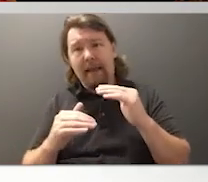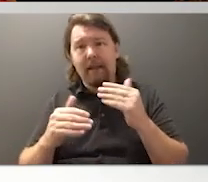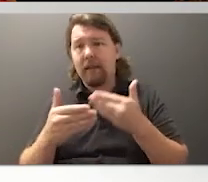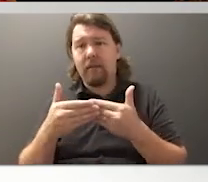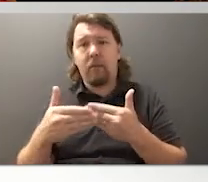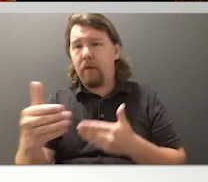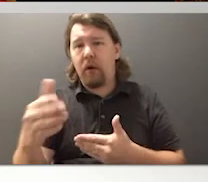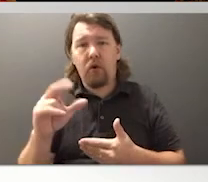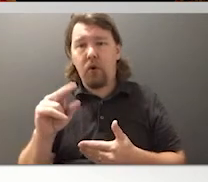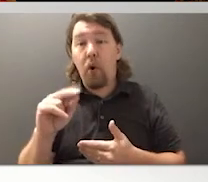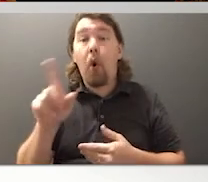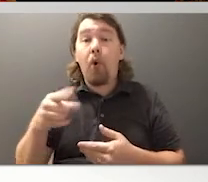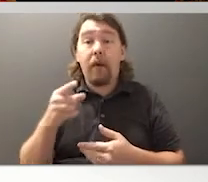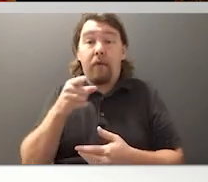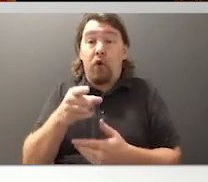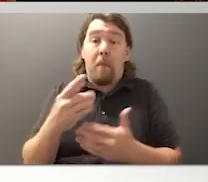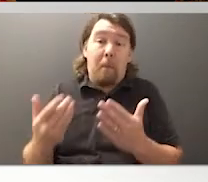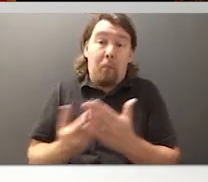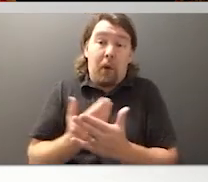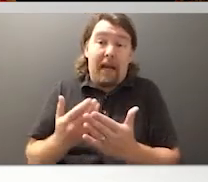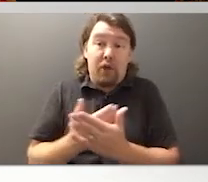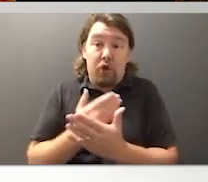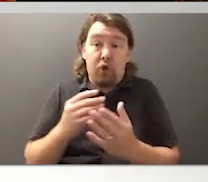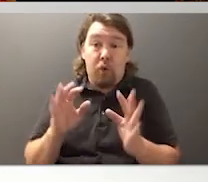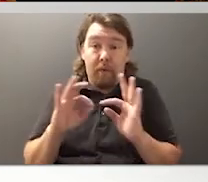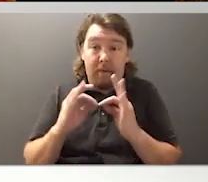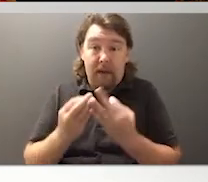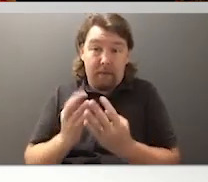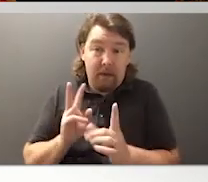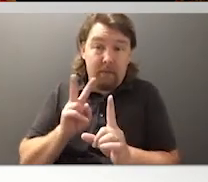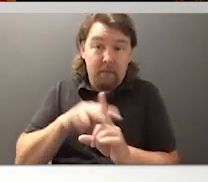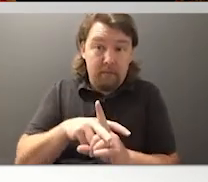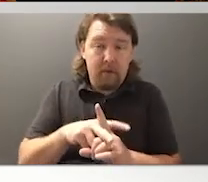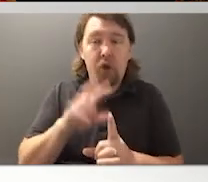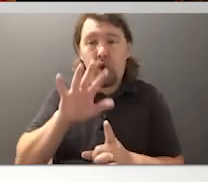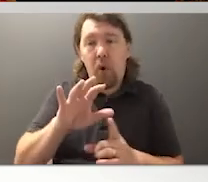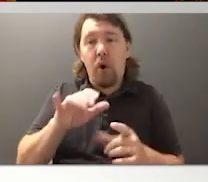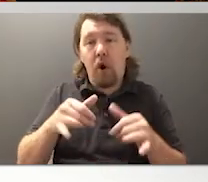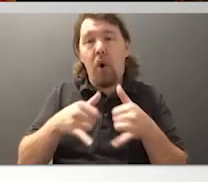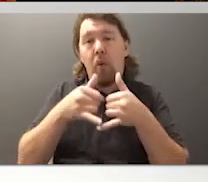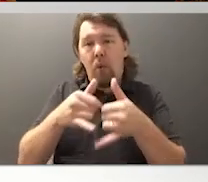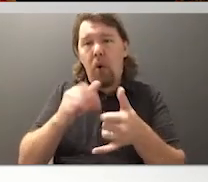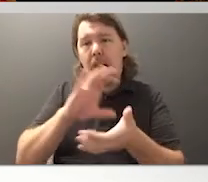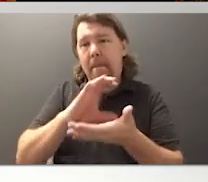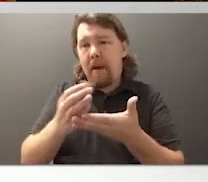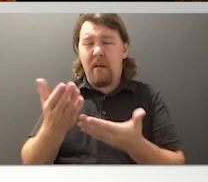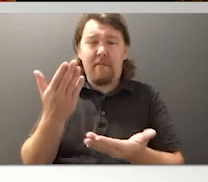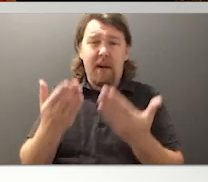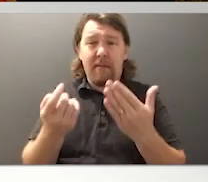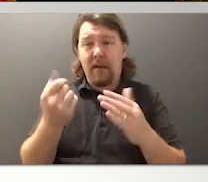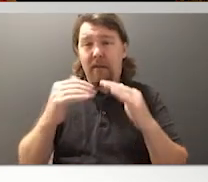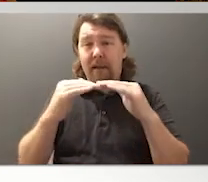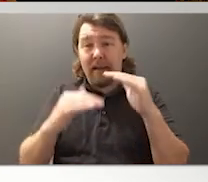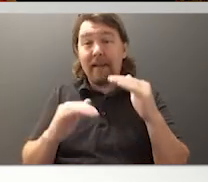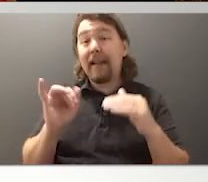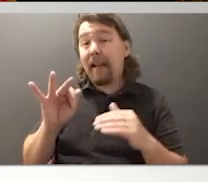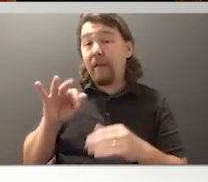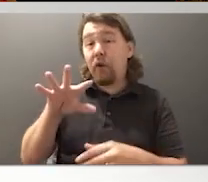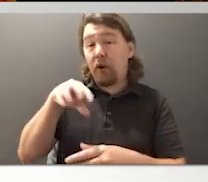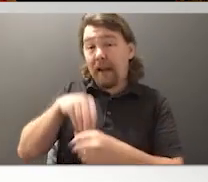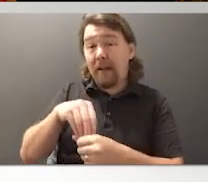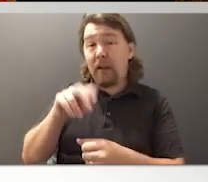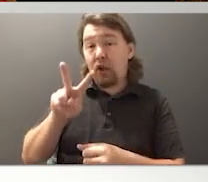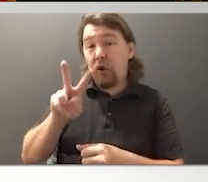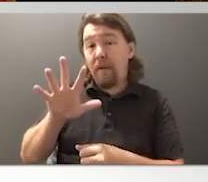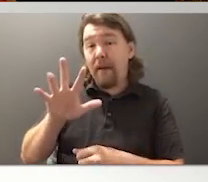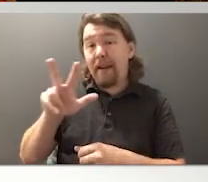not going to get a lower amount moving forward. Only if you're a brand new family there's a possibility that your award amount might go